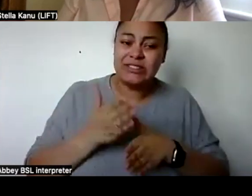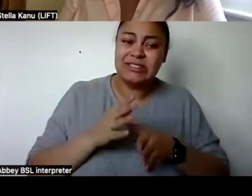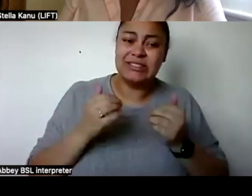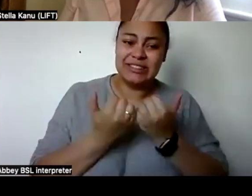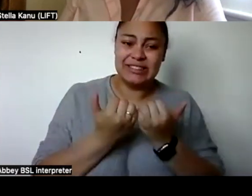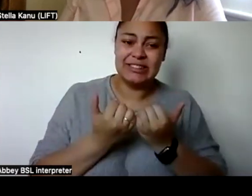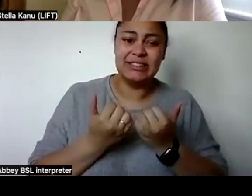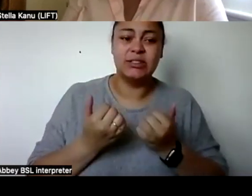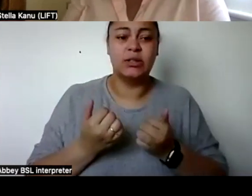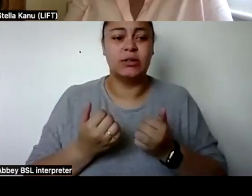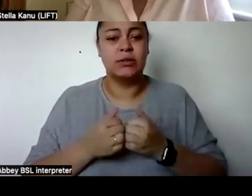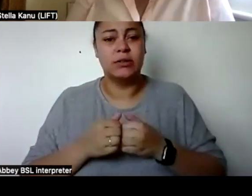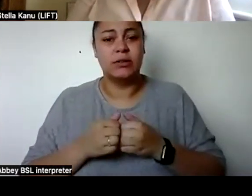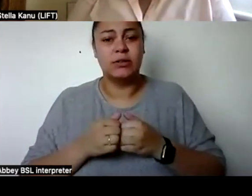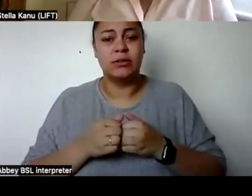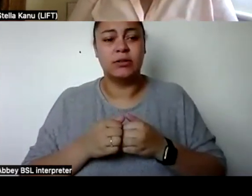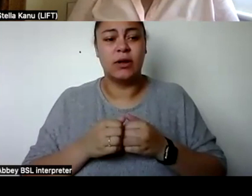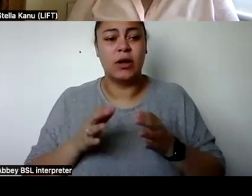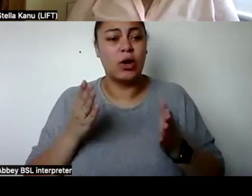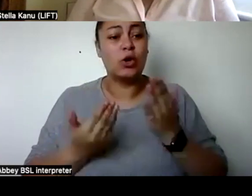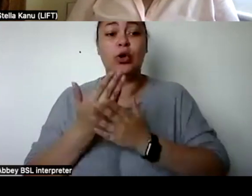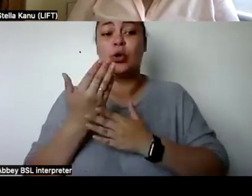is new animateurs coming in.